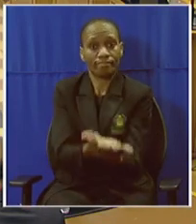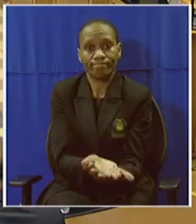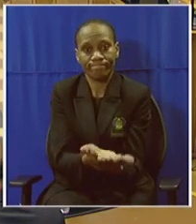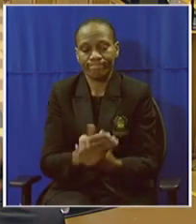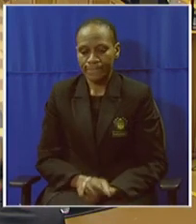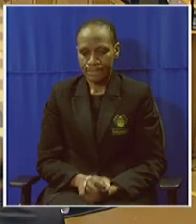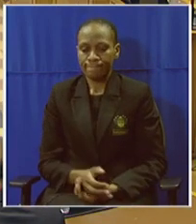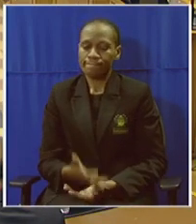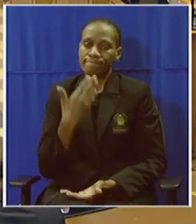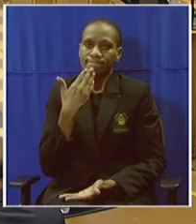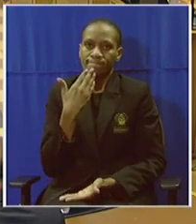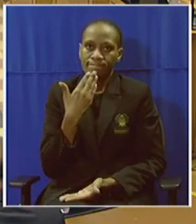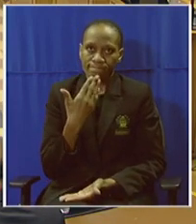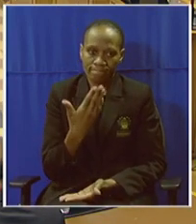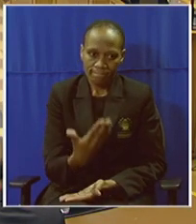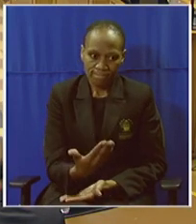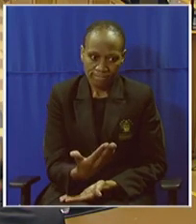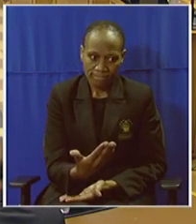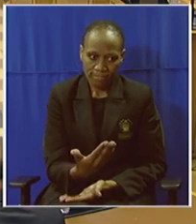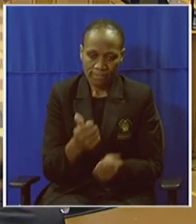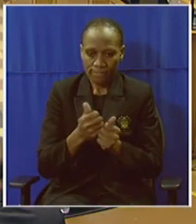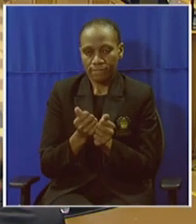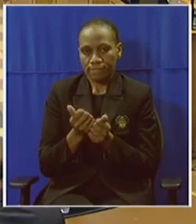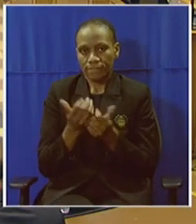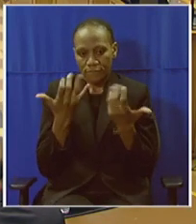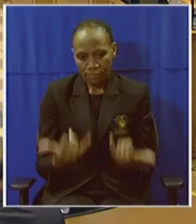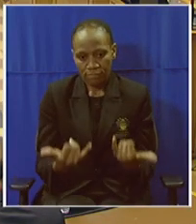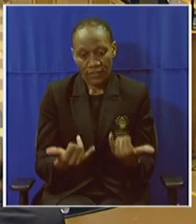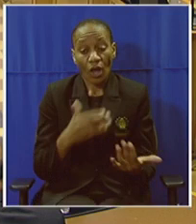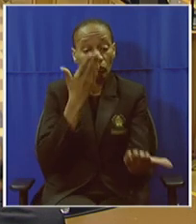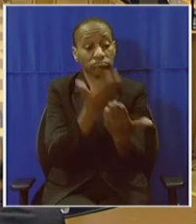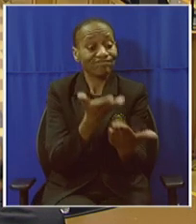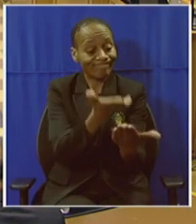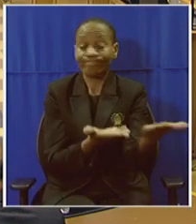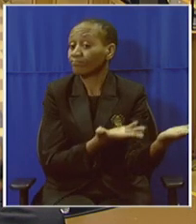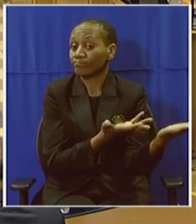Thank you, Honorable Chief Whip. I now put the motion.